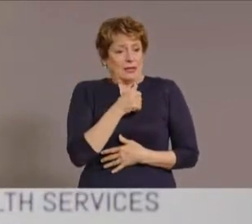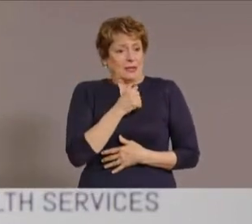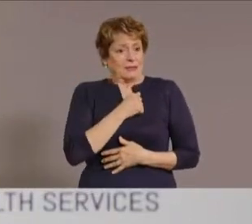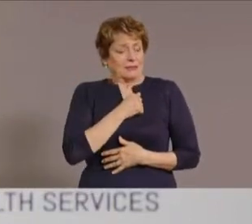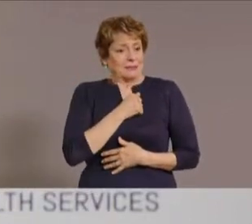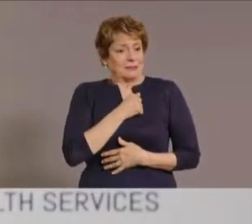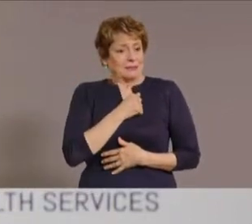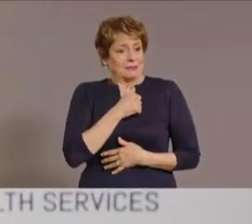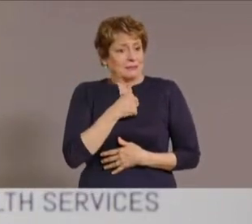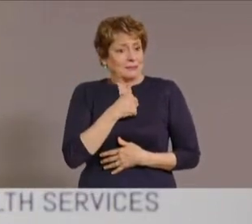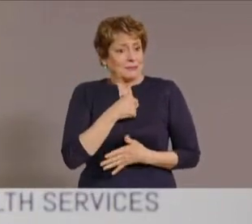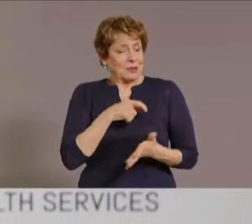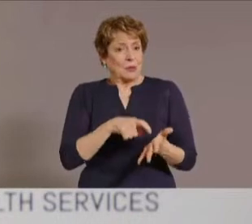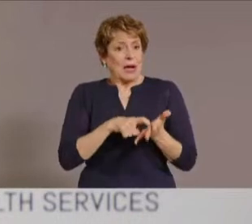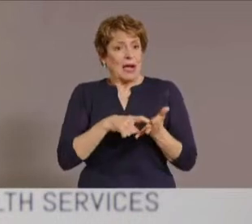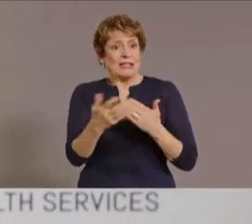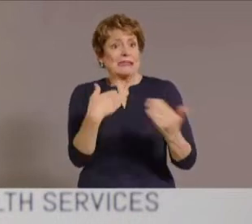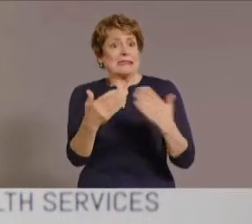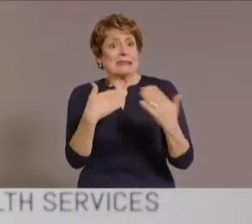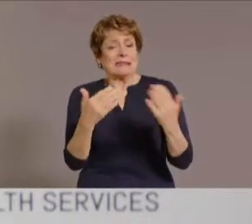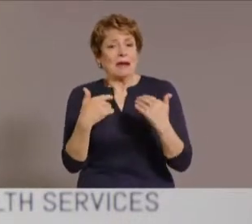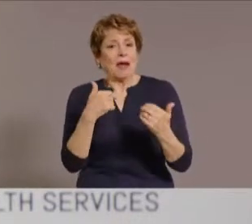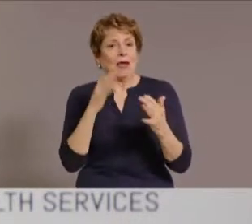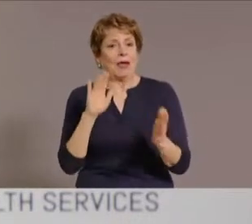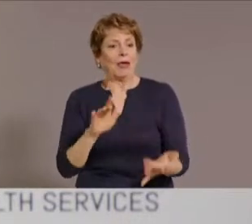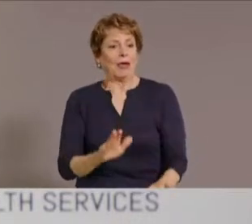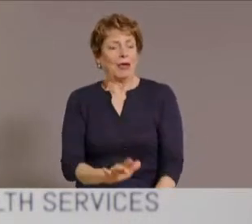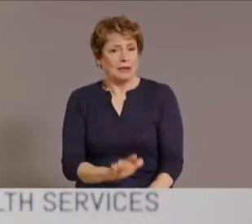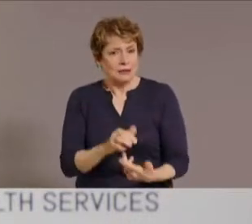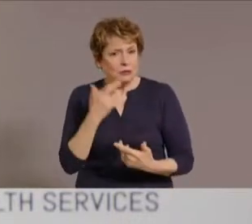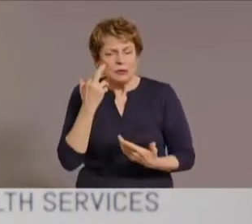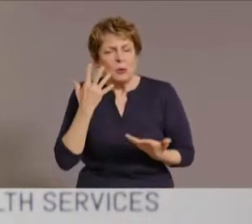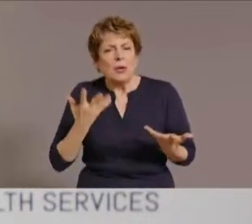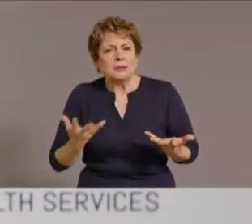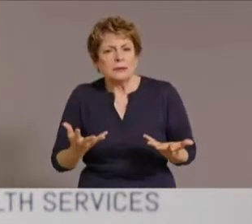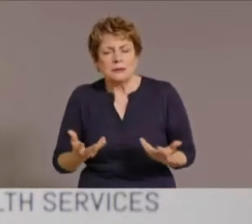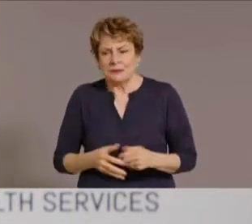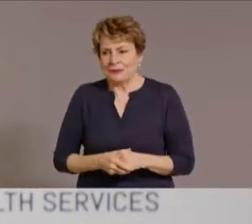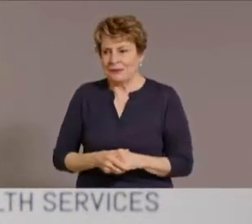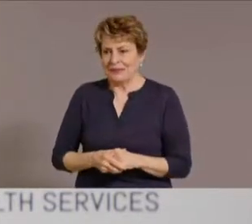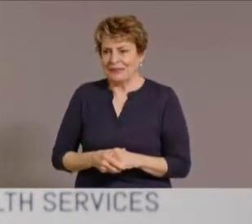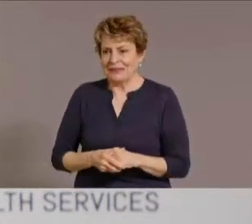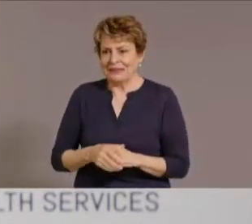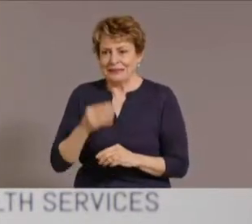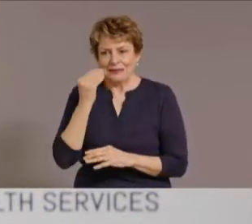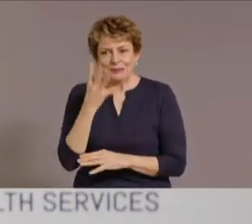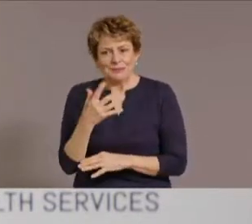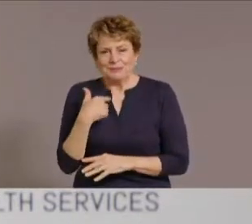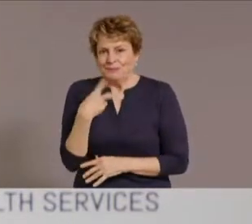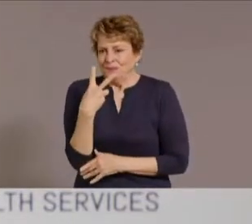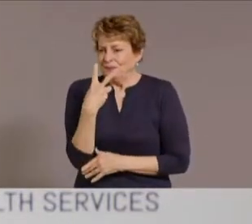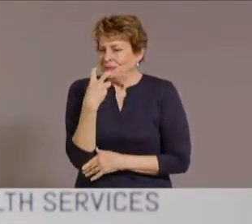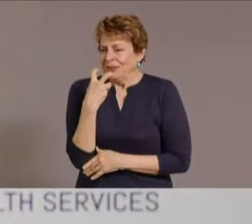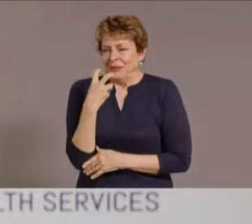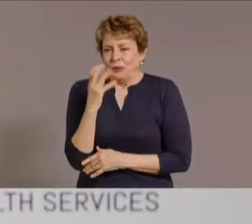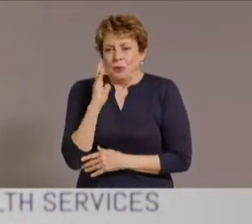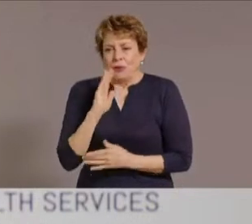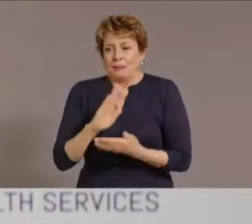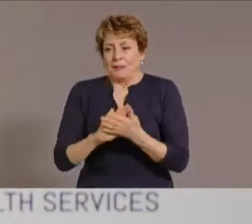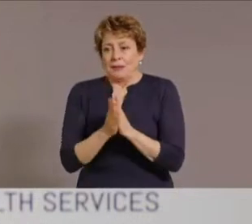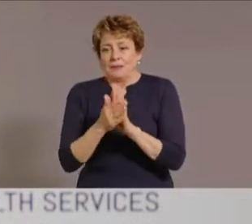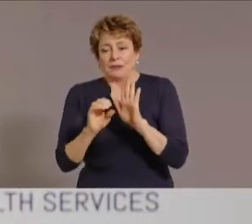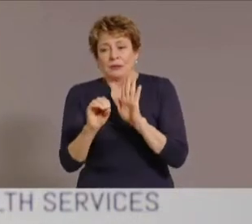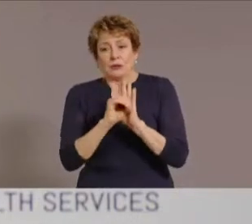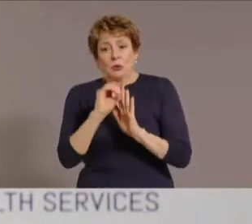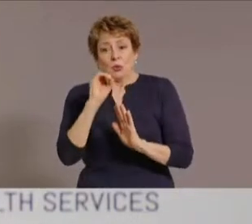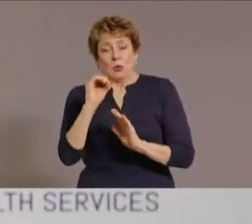what? So I don't know that we'll ever get to zero with our cases. The plateau is good, especially as we